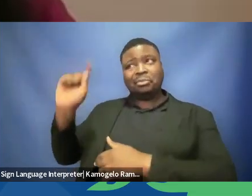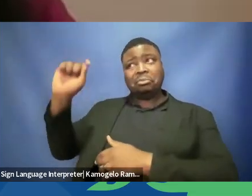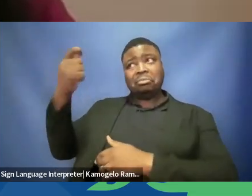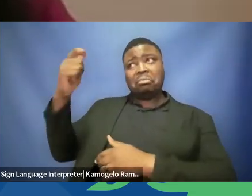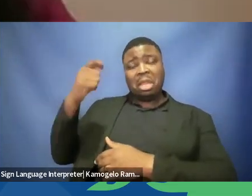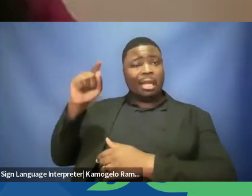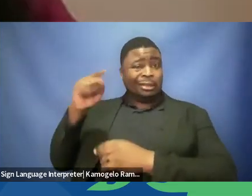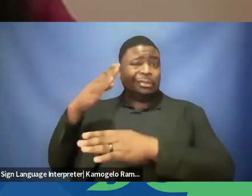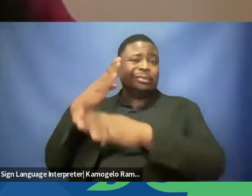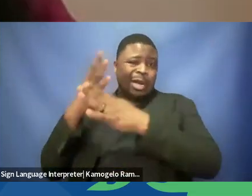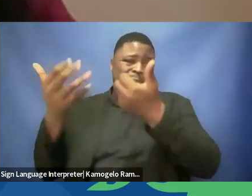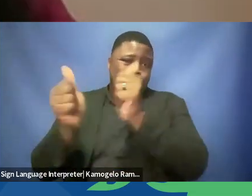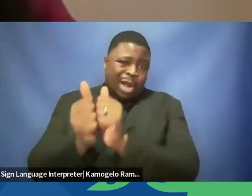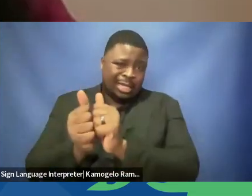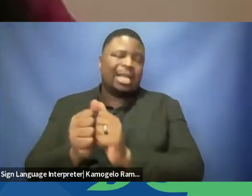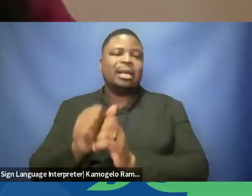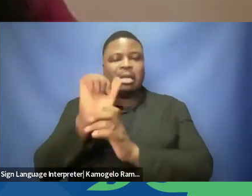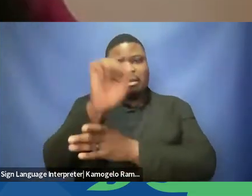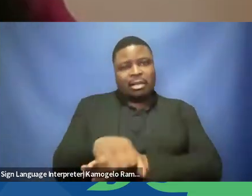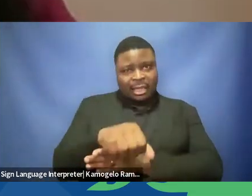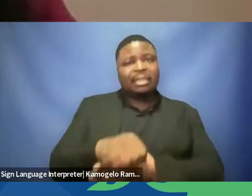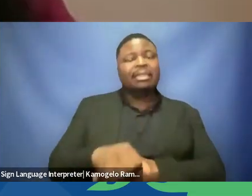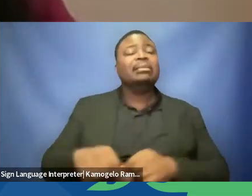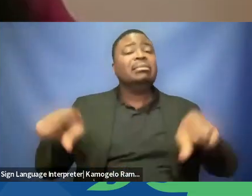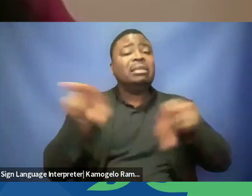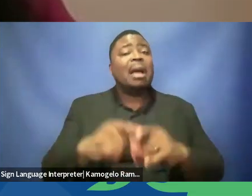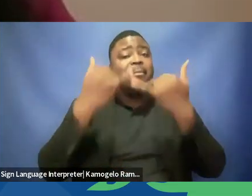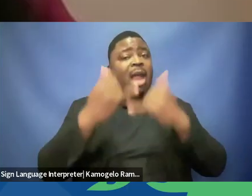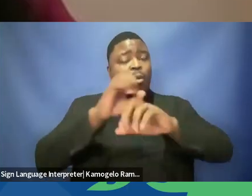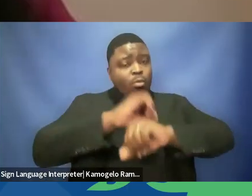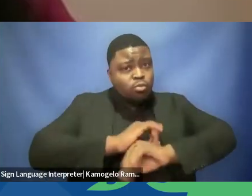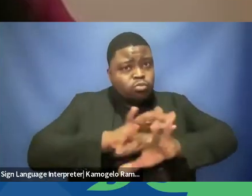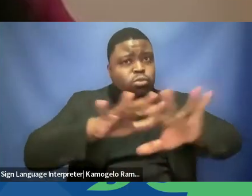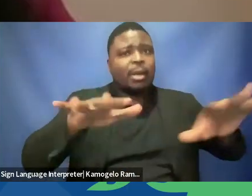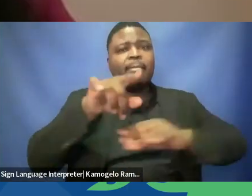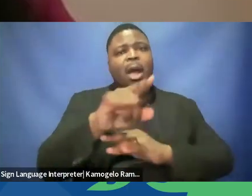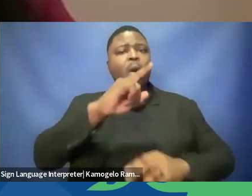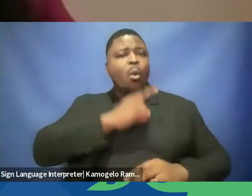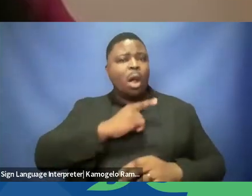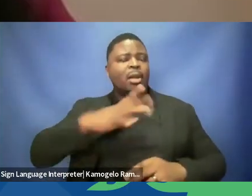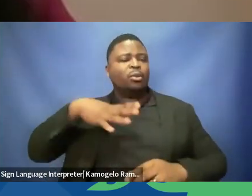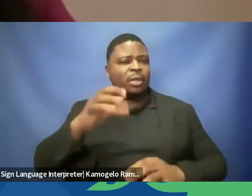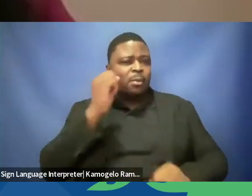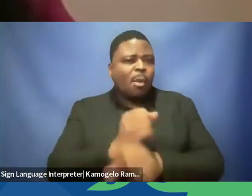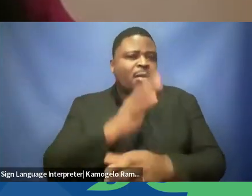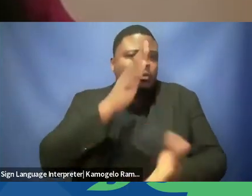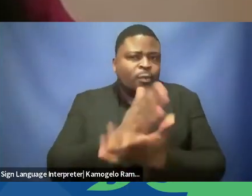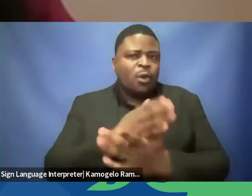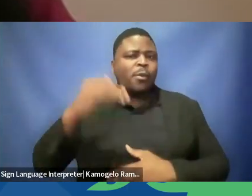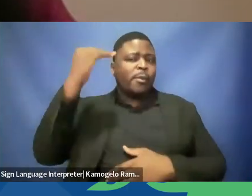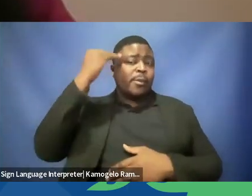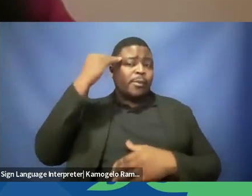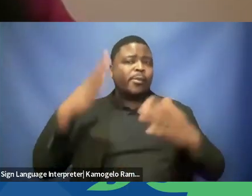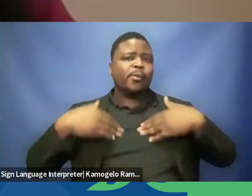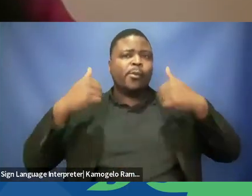a dynamic and expanding docket that concentrates on strengthening and scaling mental health